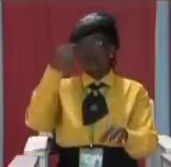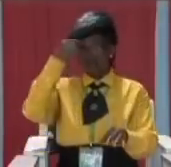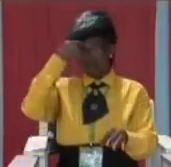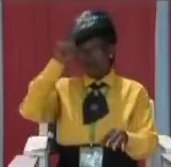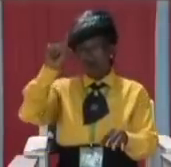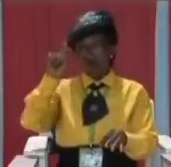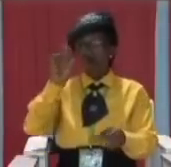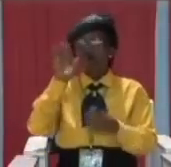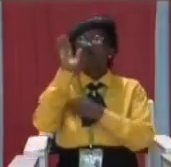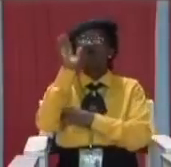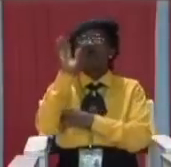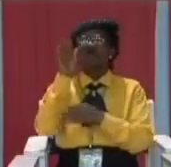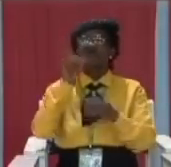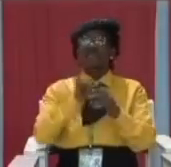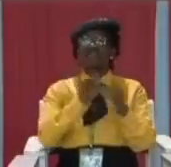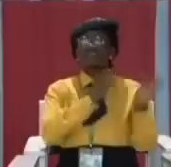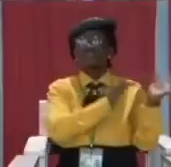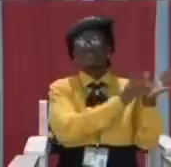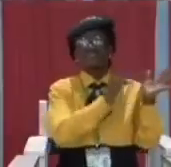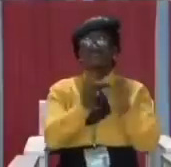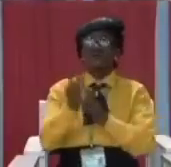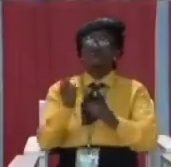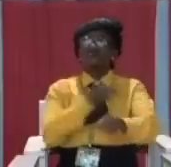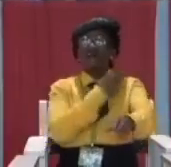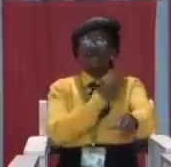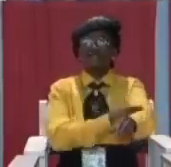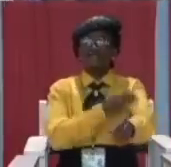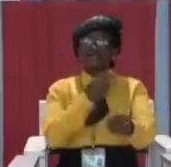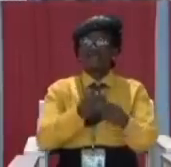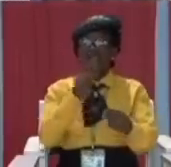In Jesus' mighty name, we have prayed.